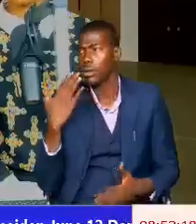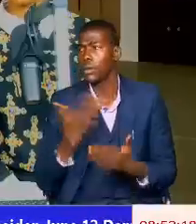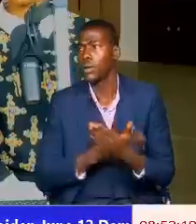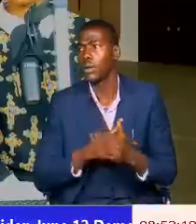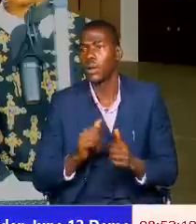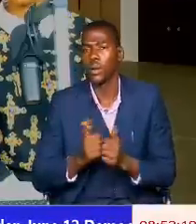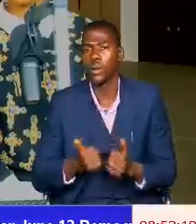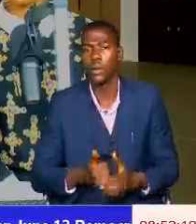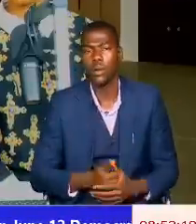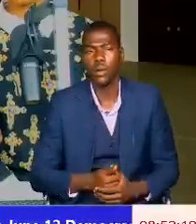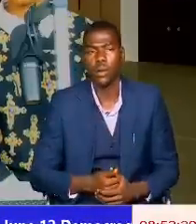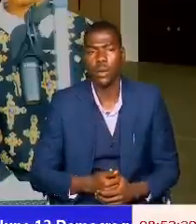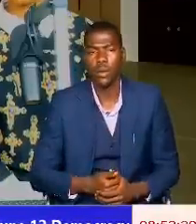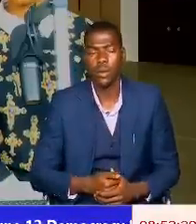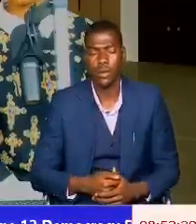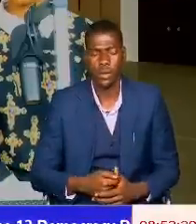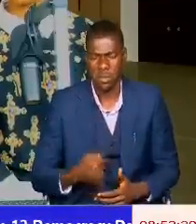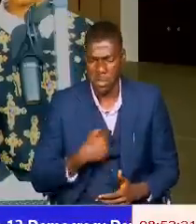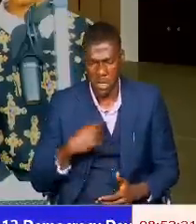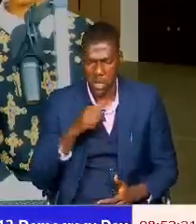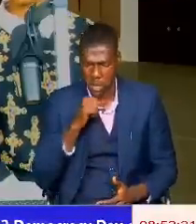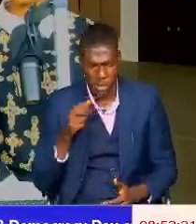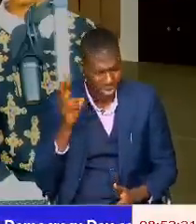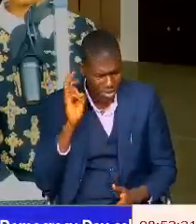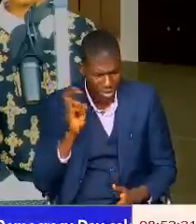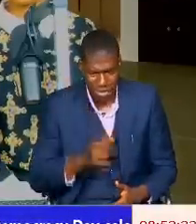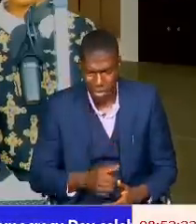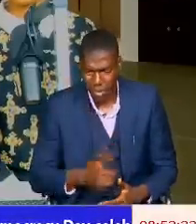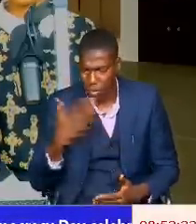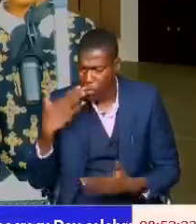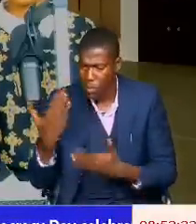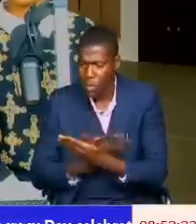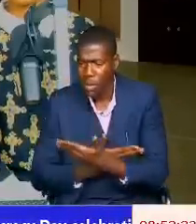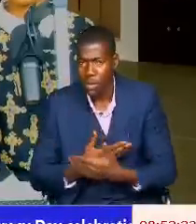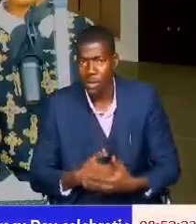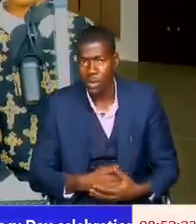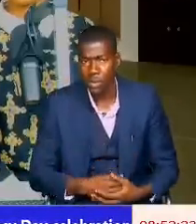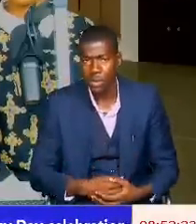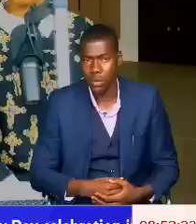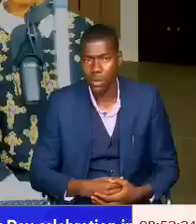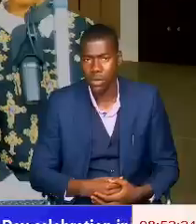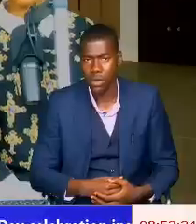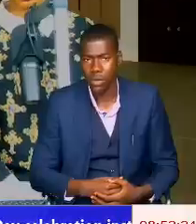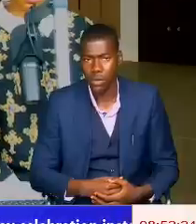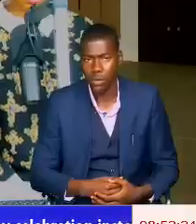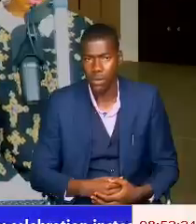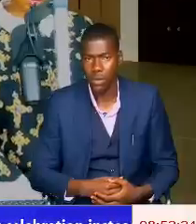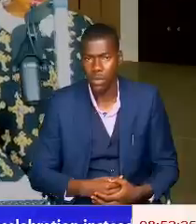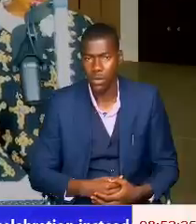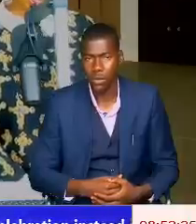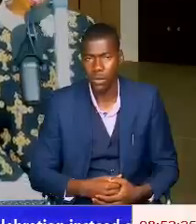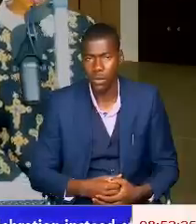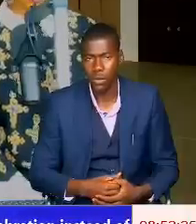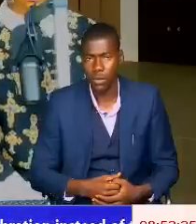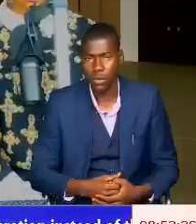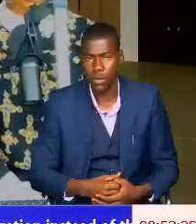Good morning, sir. I know they hear you well. Good morning, ma'am. Good morning, sir. Put volume for